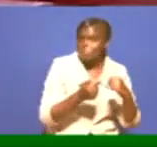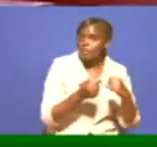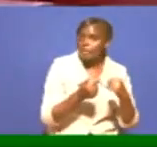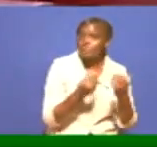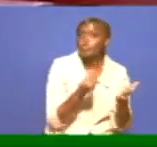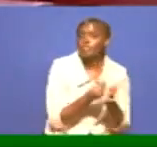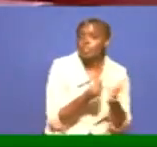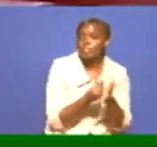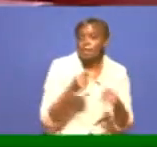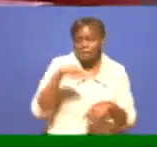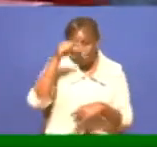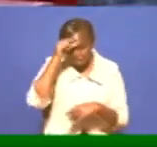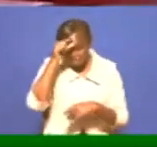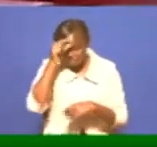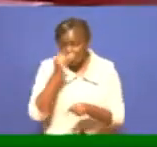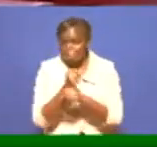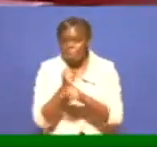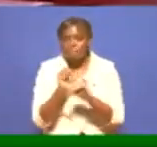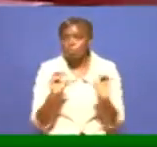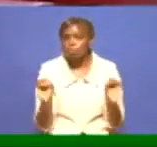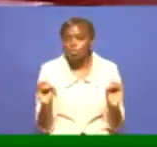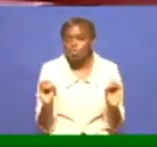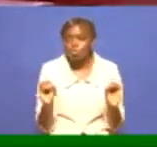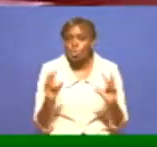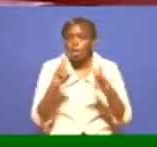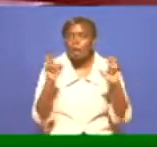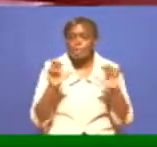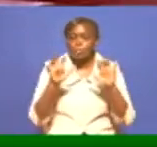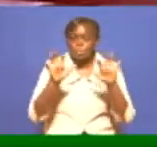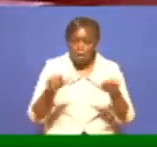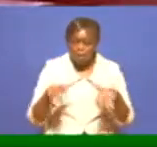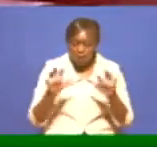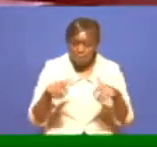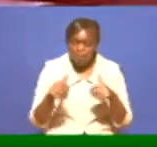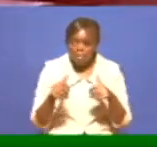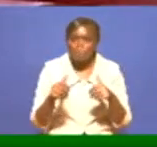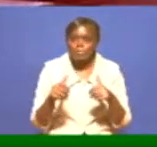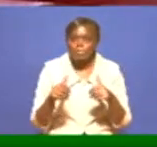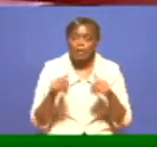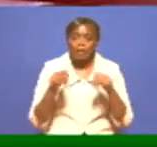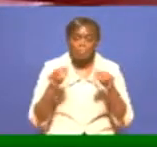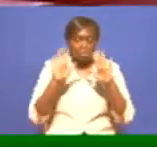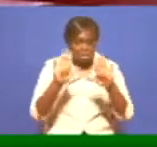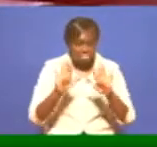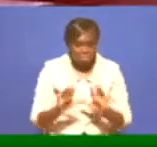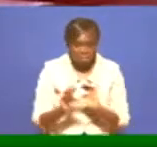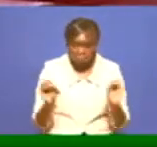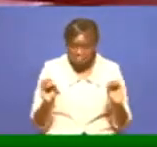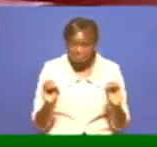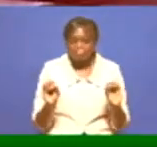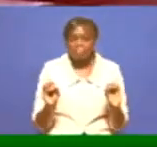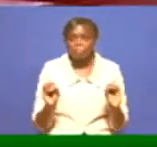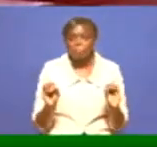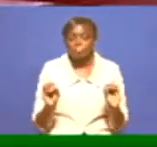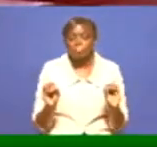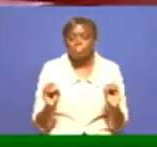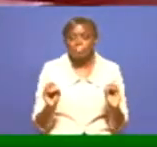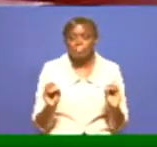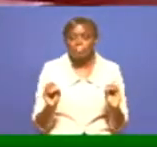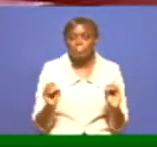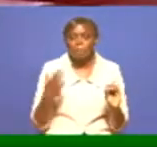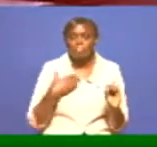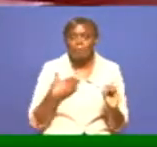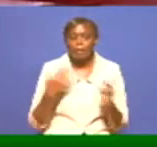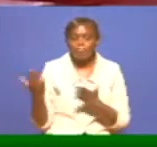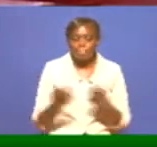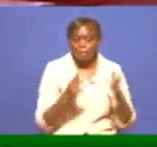is not treating issues of agriculture to the importance that it is supposed to be treated. And I'll start by bringing up the